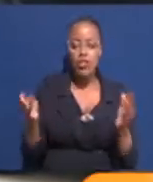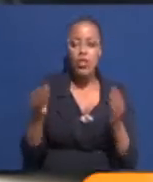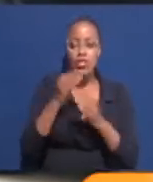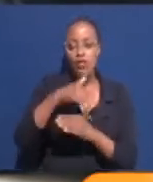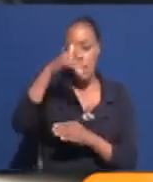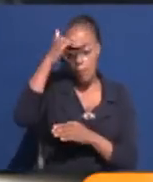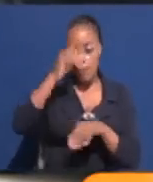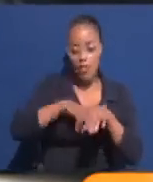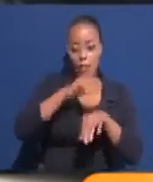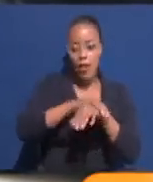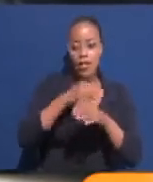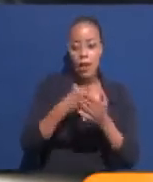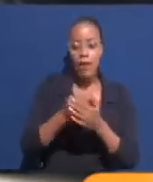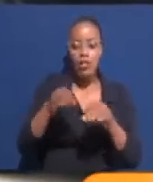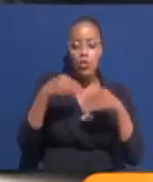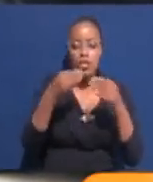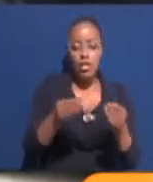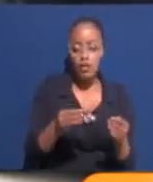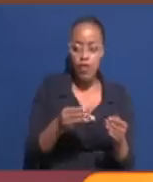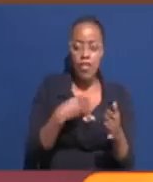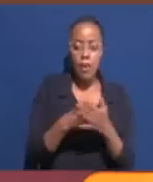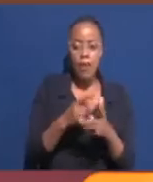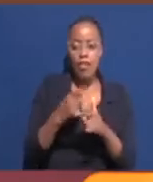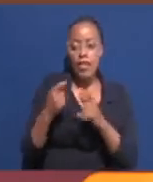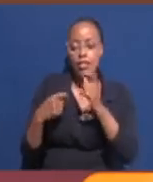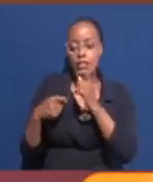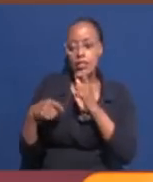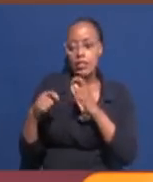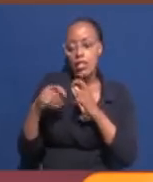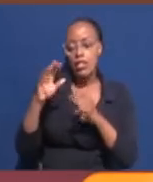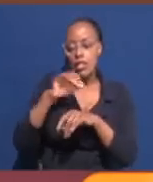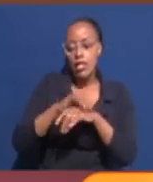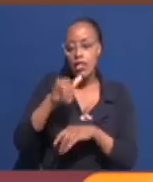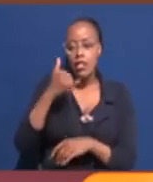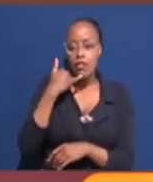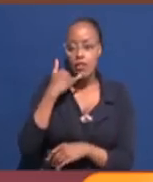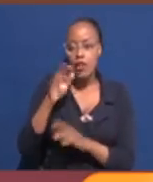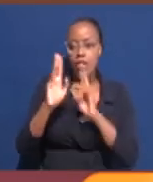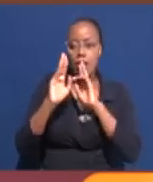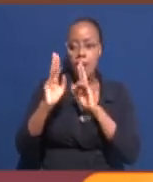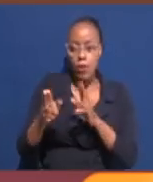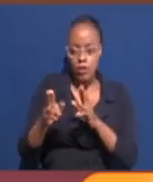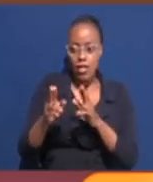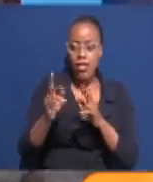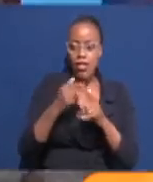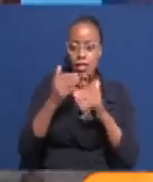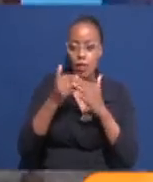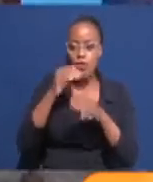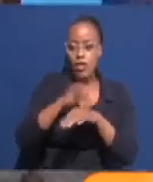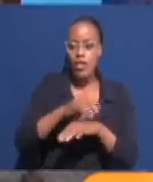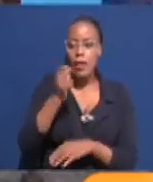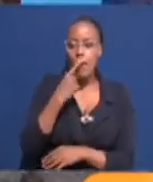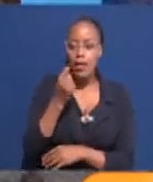pombe, akipata do, akuje apeane, ndio apewe simu yake. Njeri reported the matter at Sabaki Police Post before seeking medical